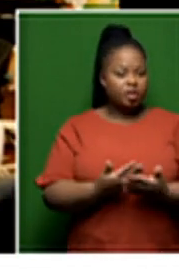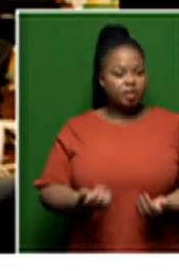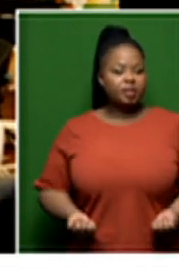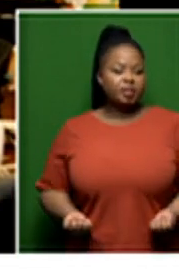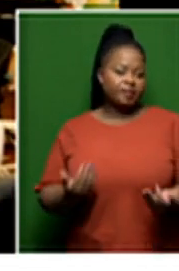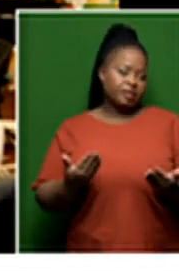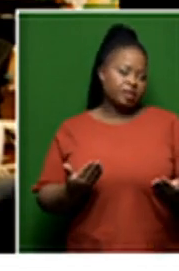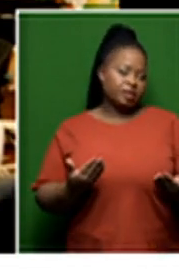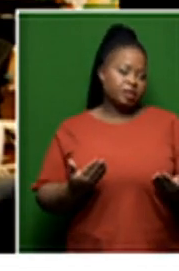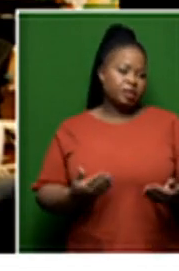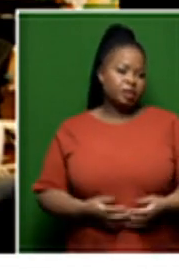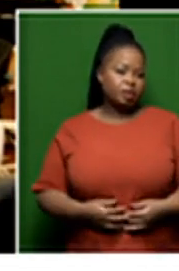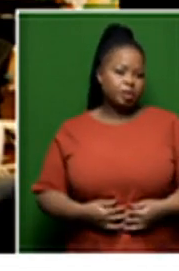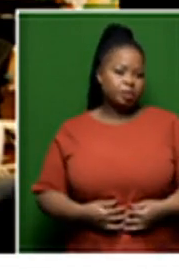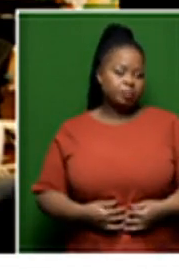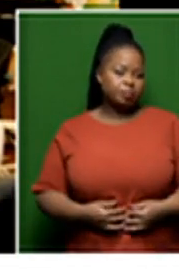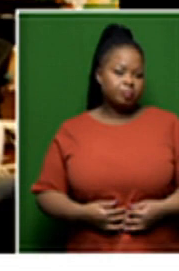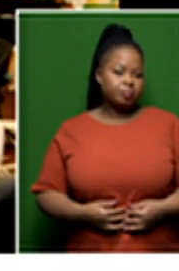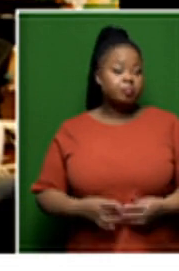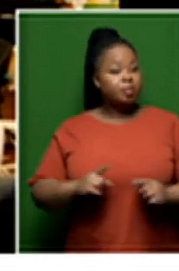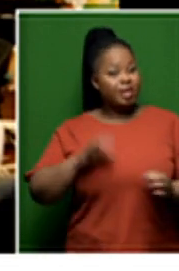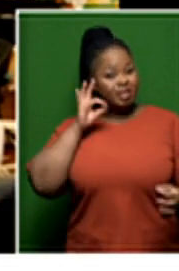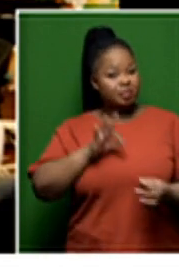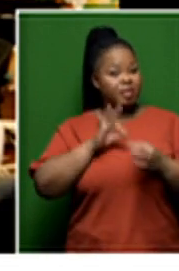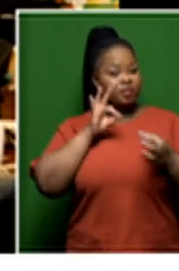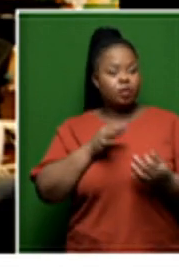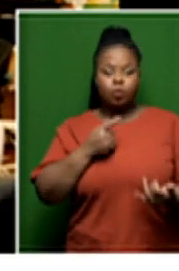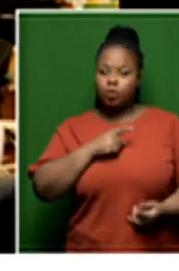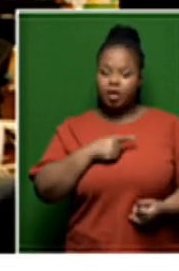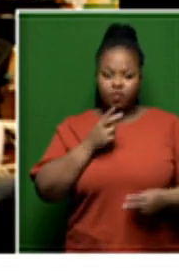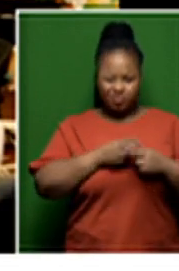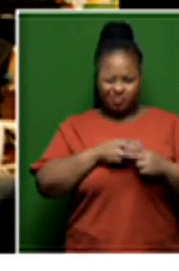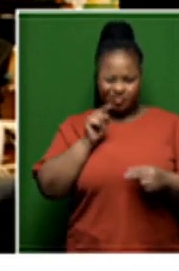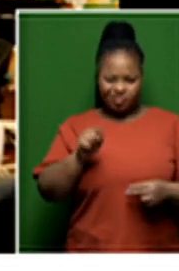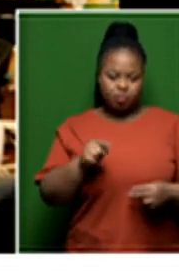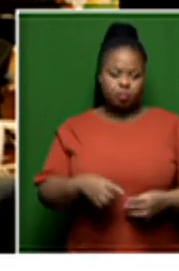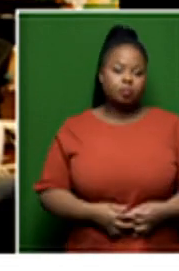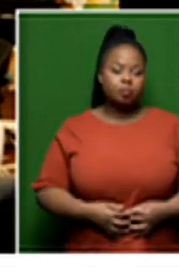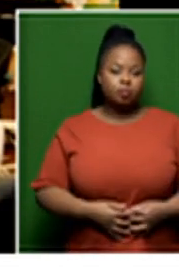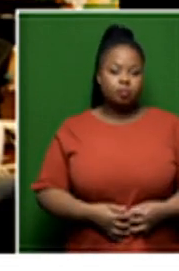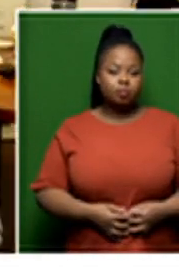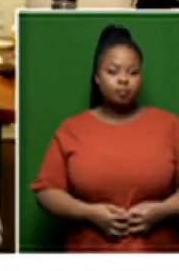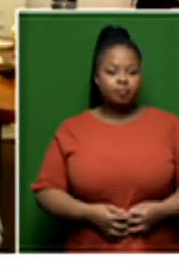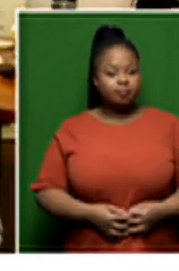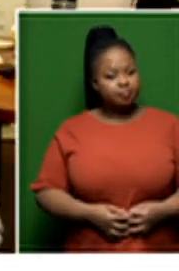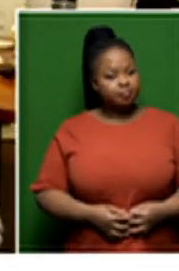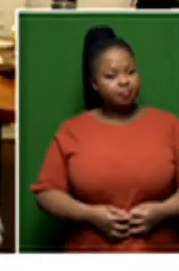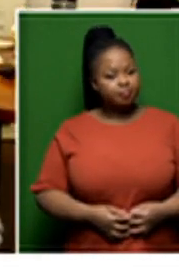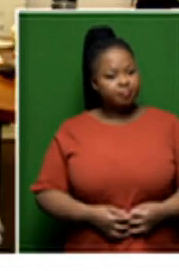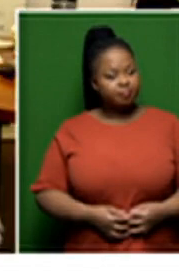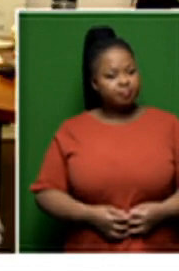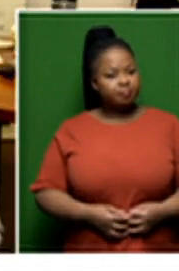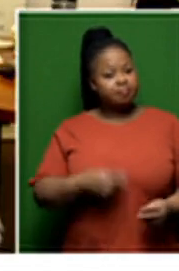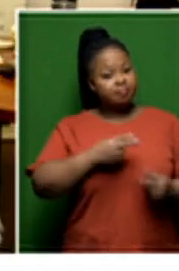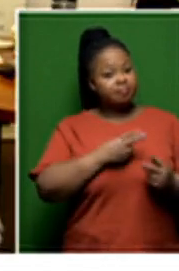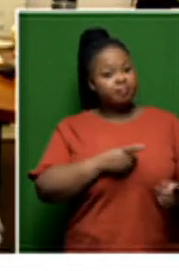deliver the much-needed infrastructure in schools, particularly insofar as sanitation facilities are concerned. And just finally,